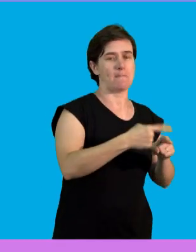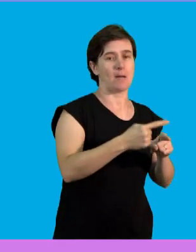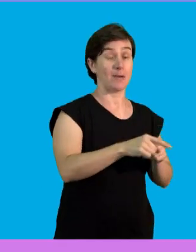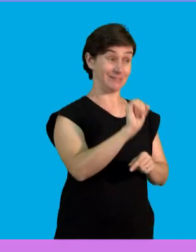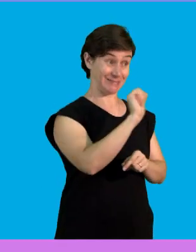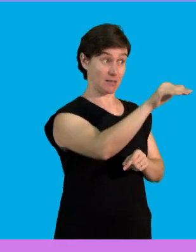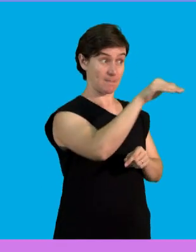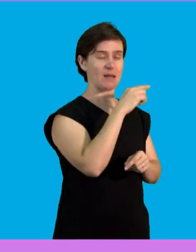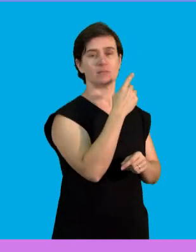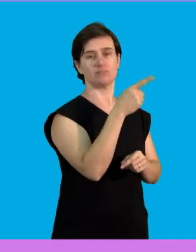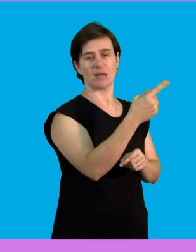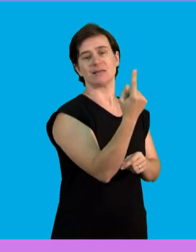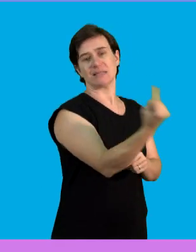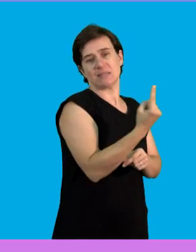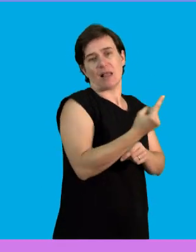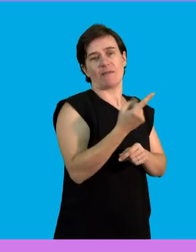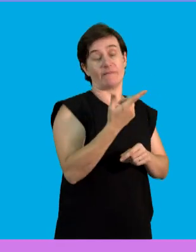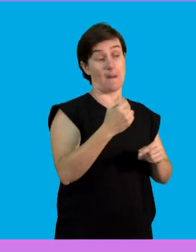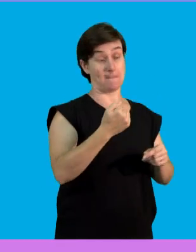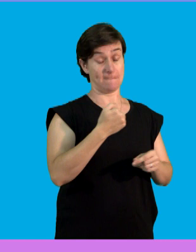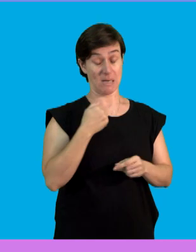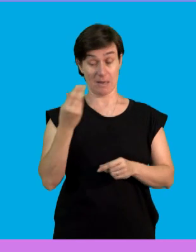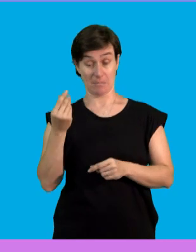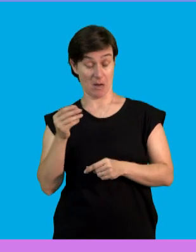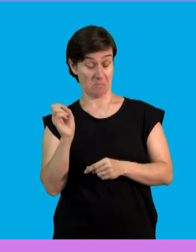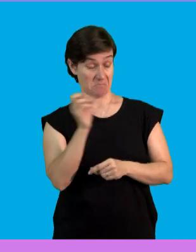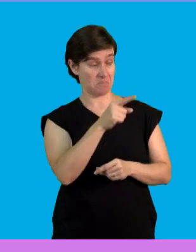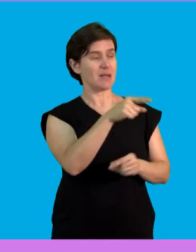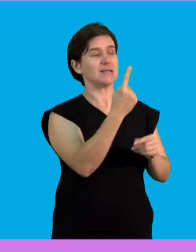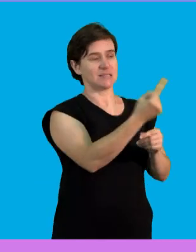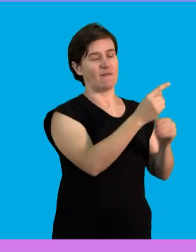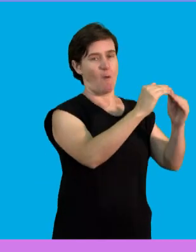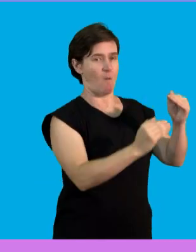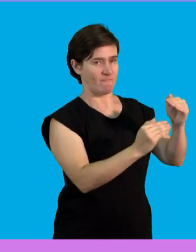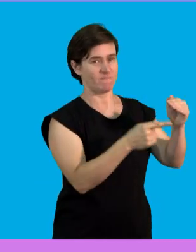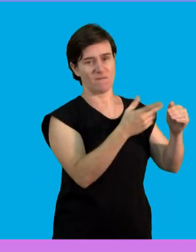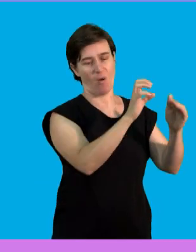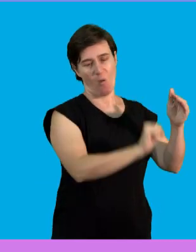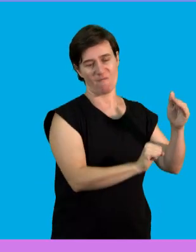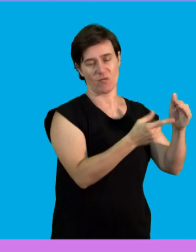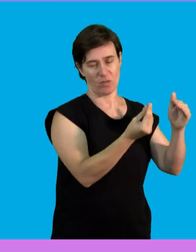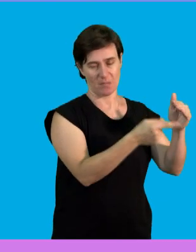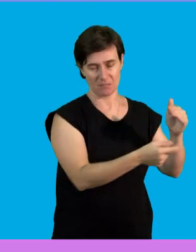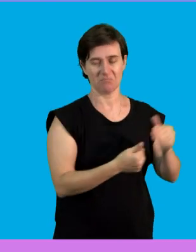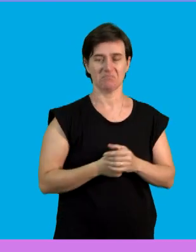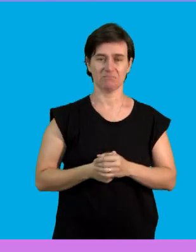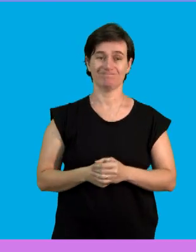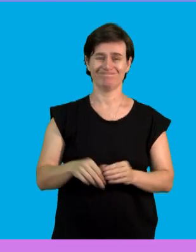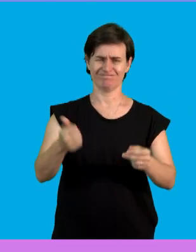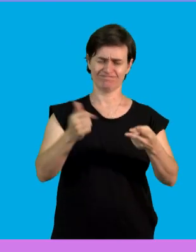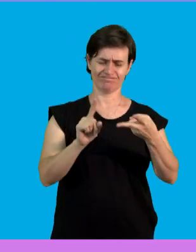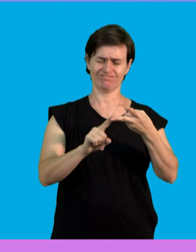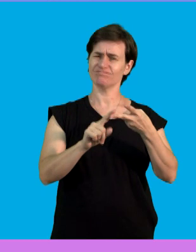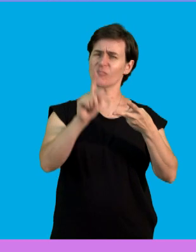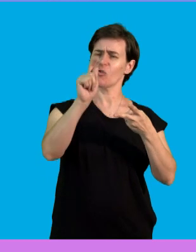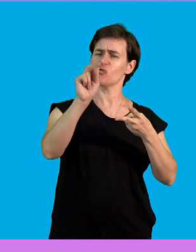will automatically deduct this fee out from your account every month. And then the other one is where